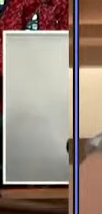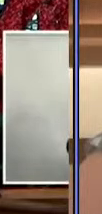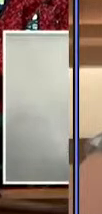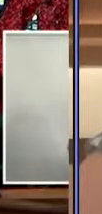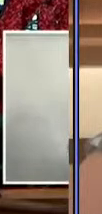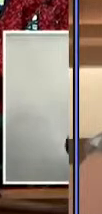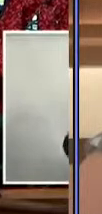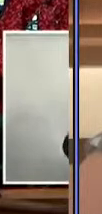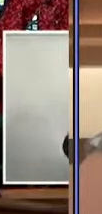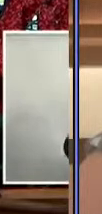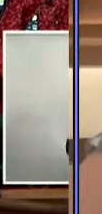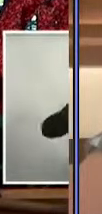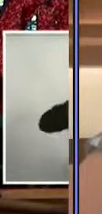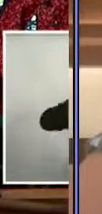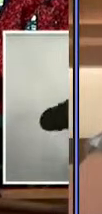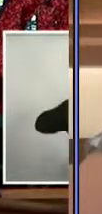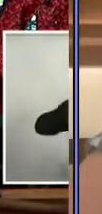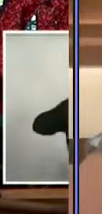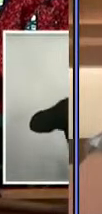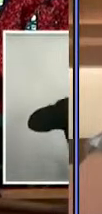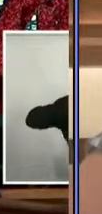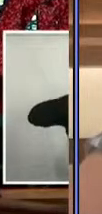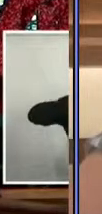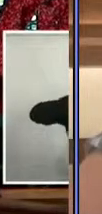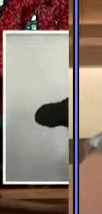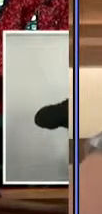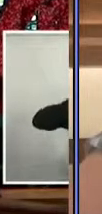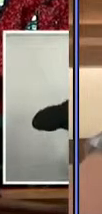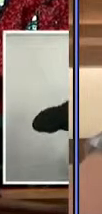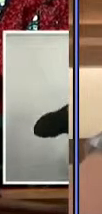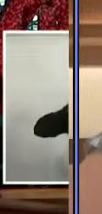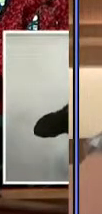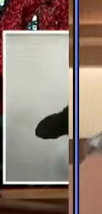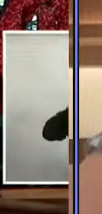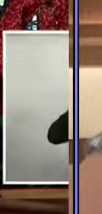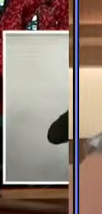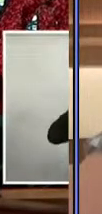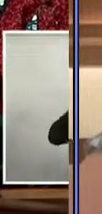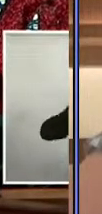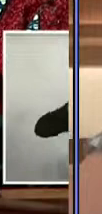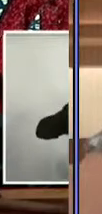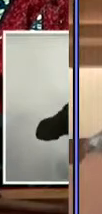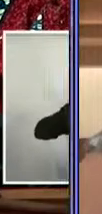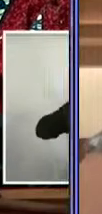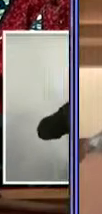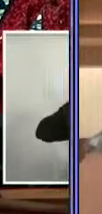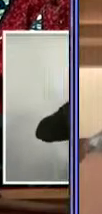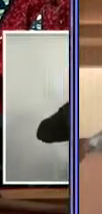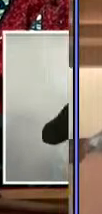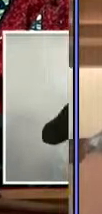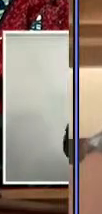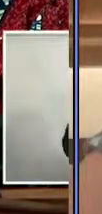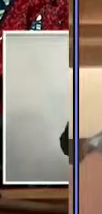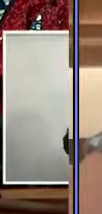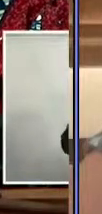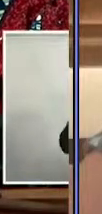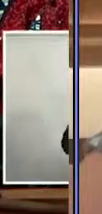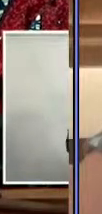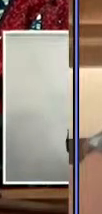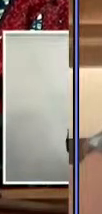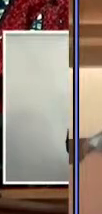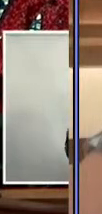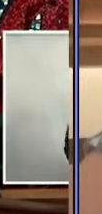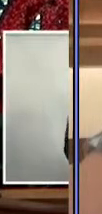government banned various media and publications, including The World and Weekend World. The editor of The World, Percy